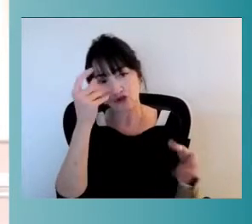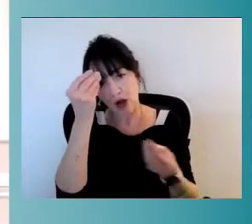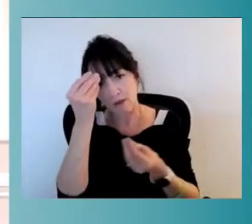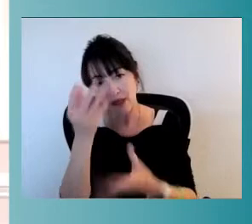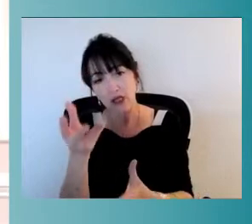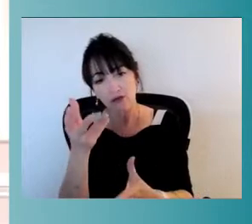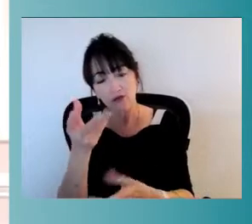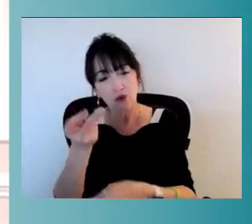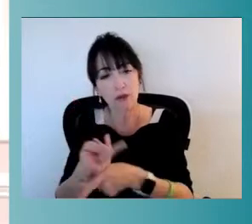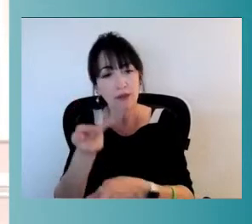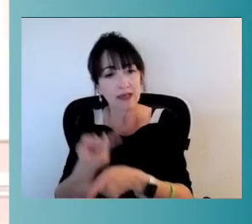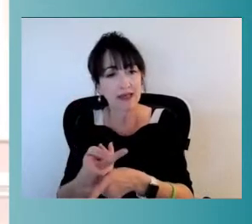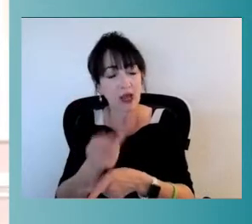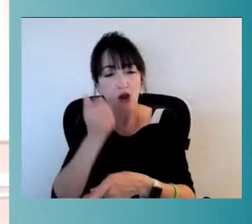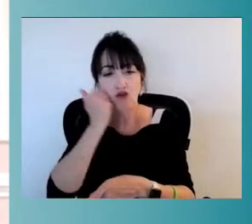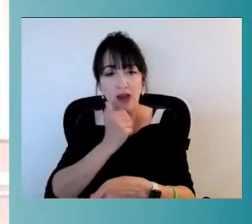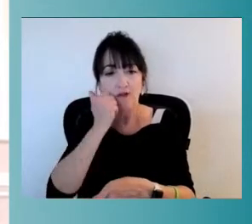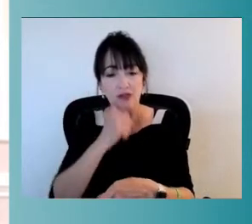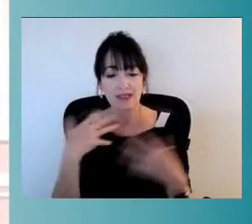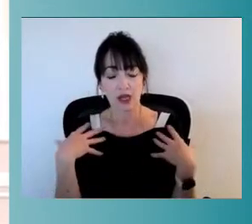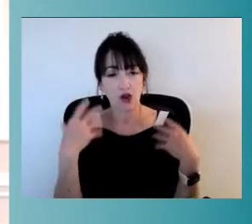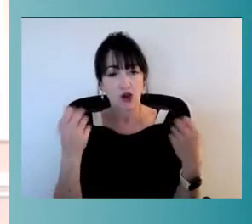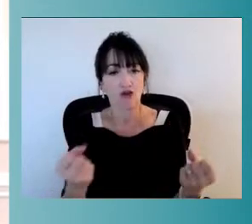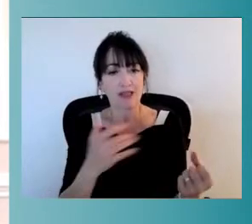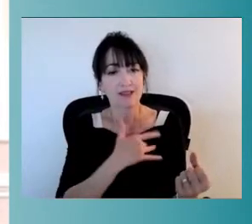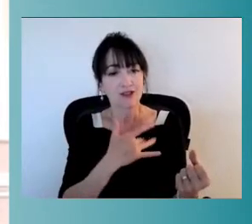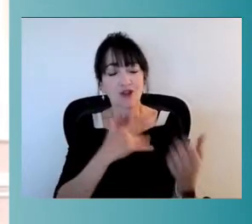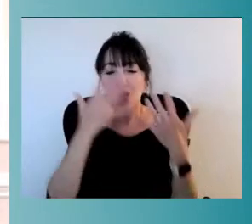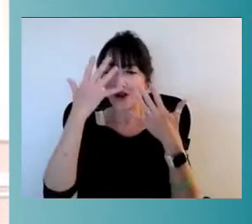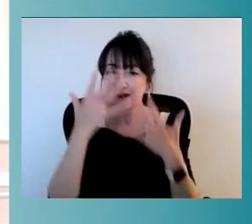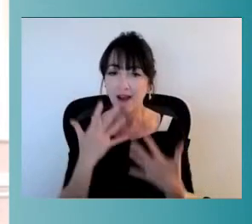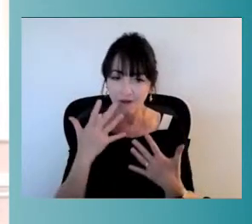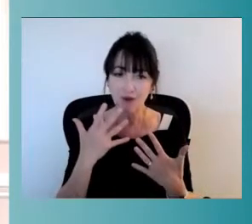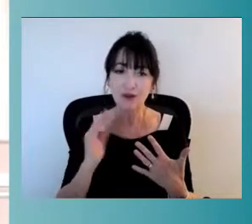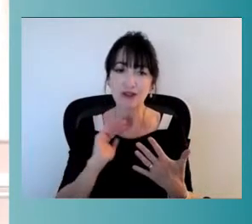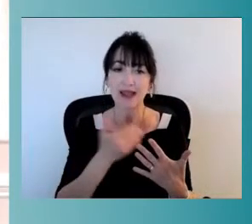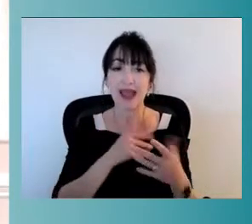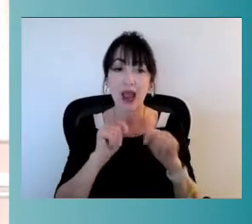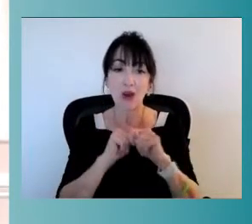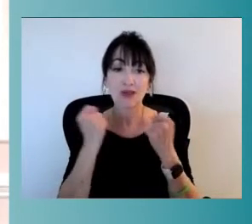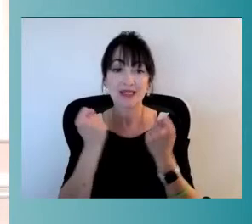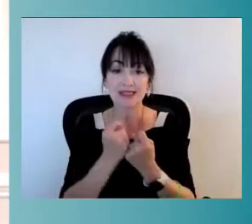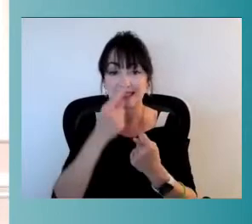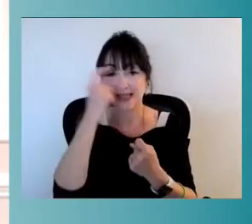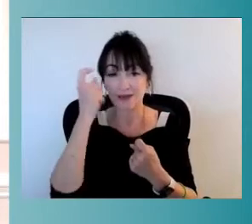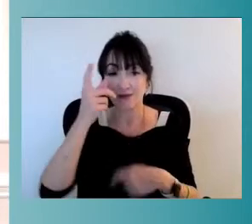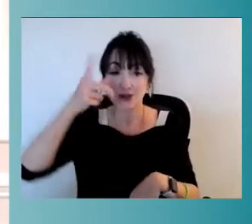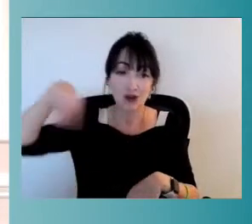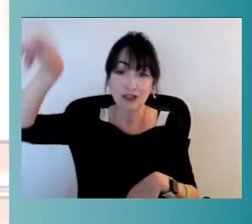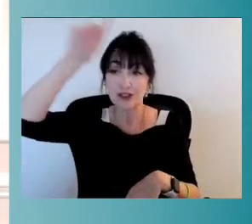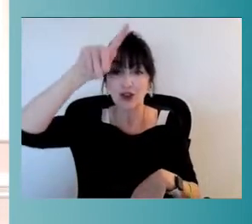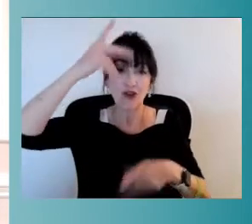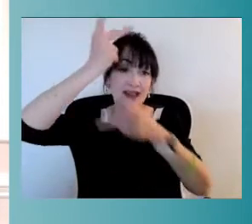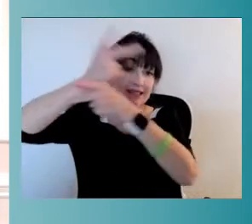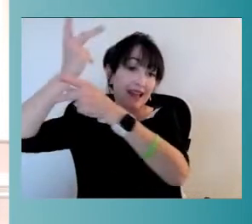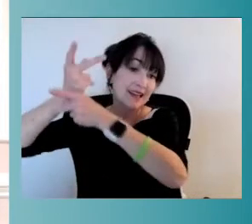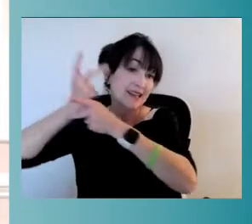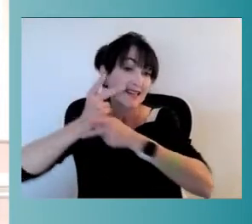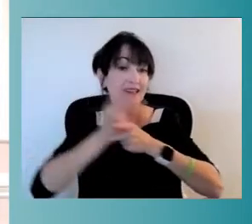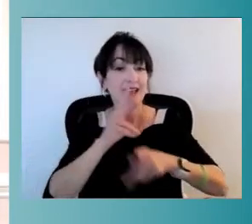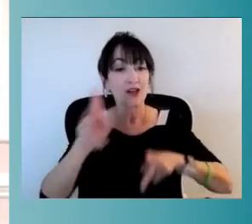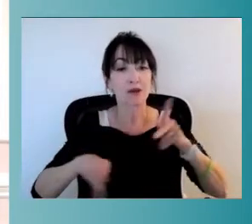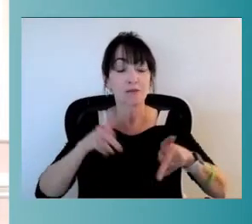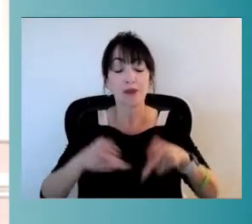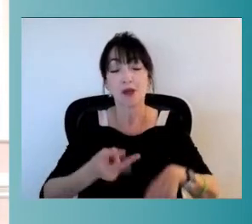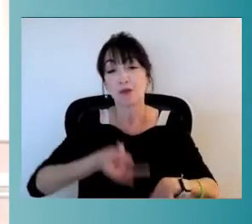day at Courageous Hearts. And unfortunately, all of our team couldn't be here because they're back there taking care of everybody that needs to be taken care of. But 2 of our